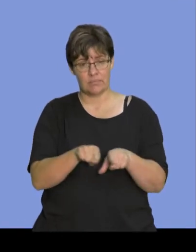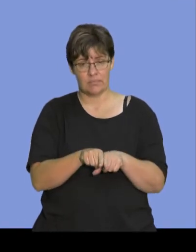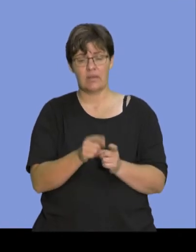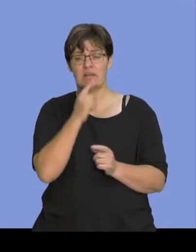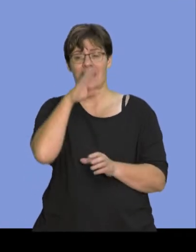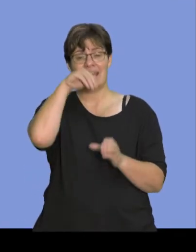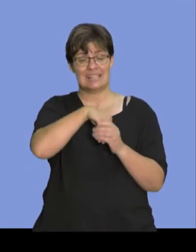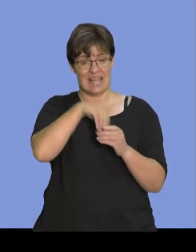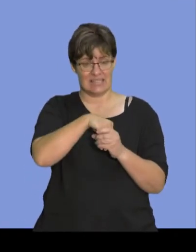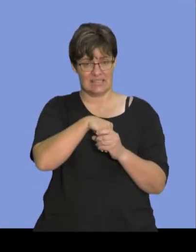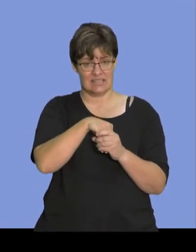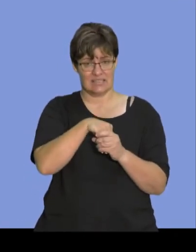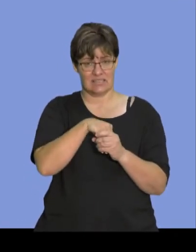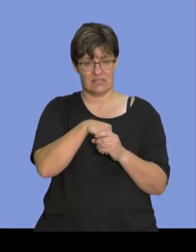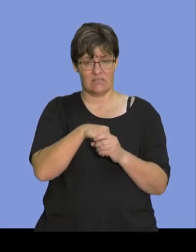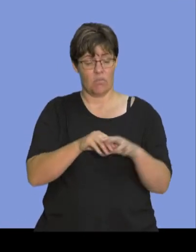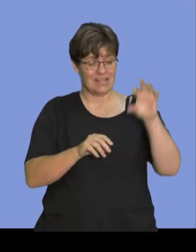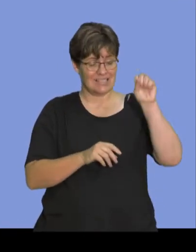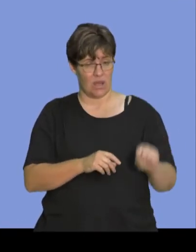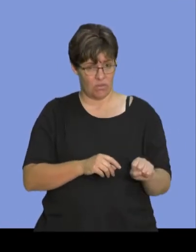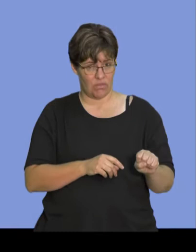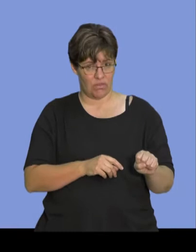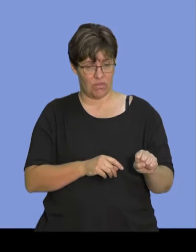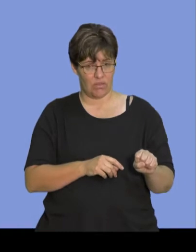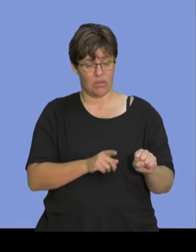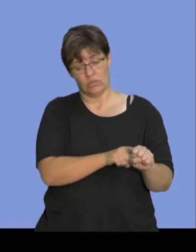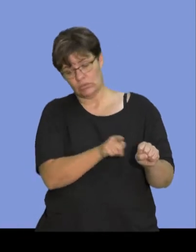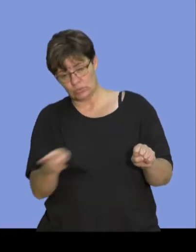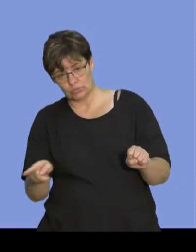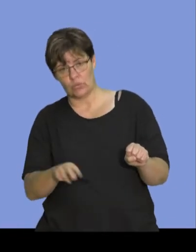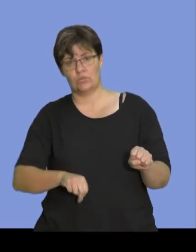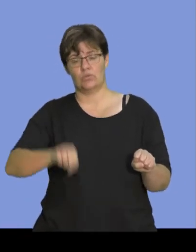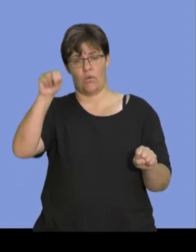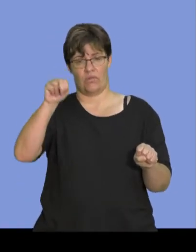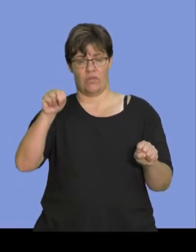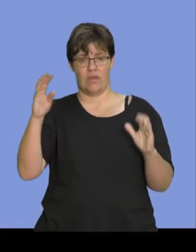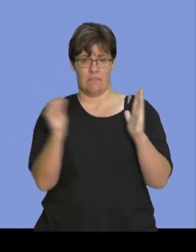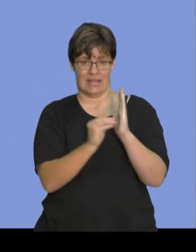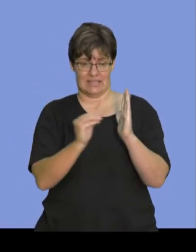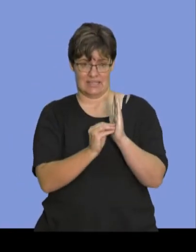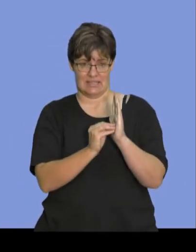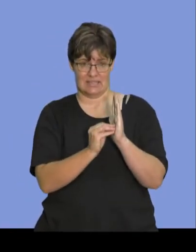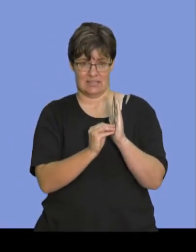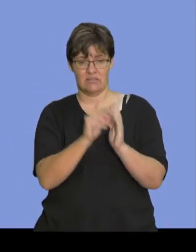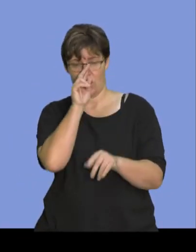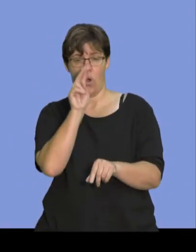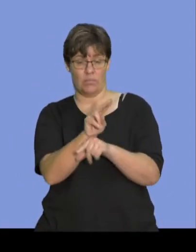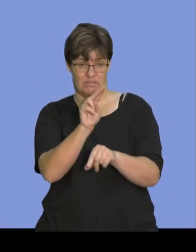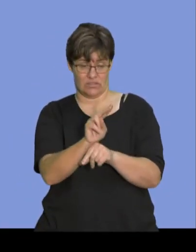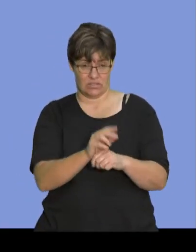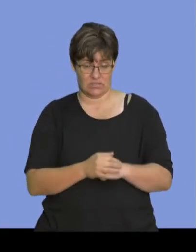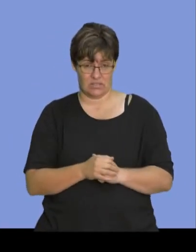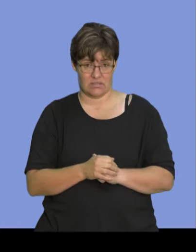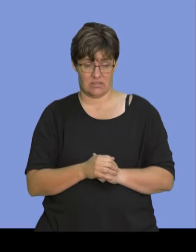said that, also, the magnetic field inside the magnet is from the south pole of the magnet to the north pole of the magnet.